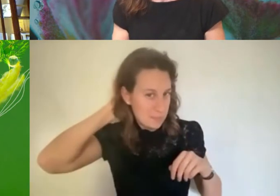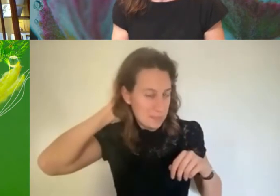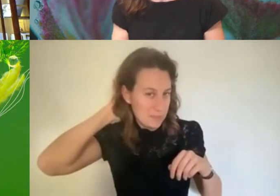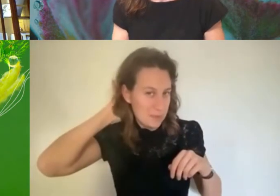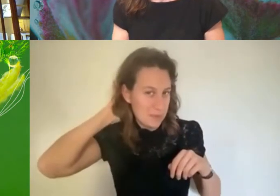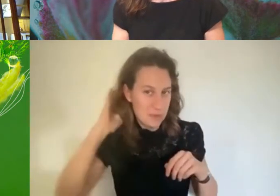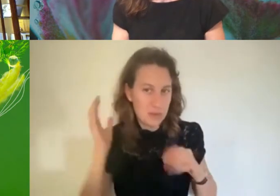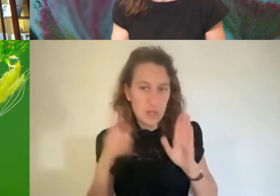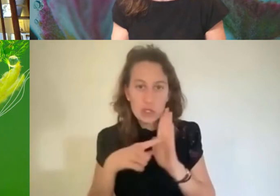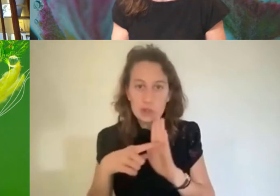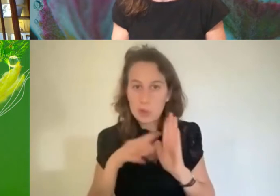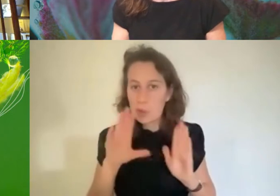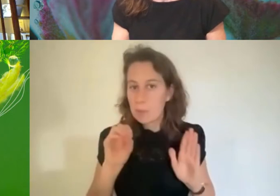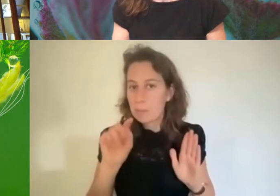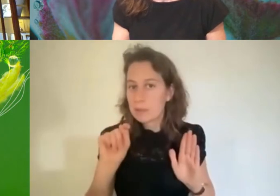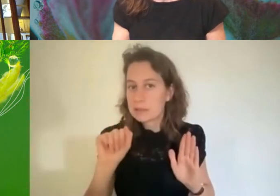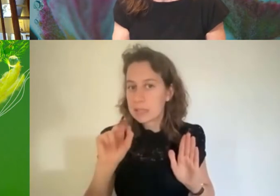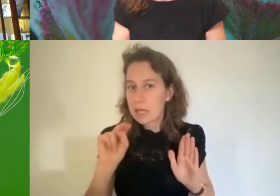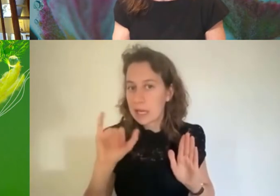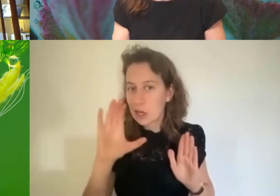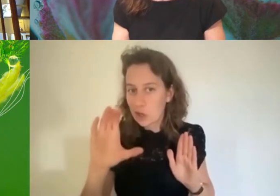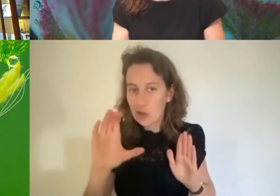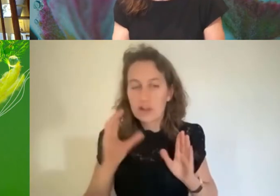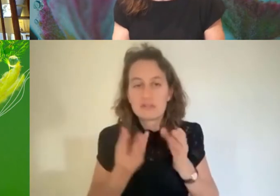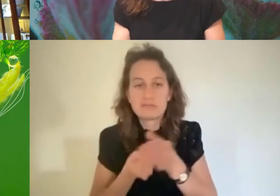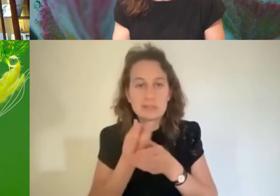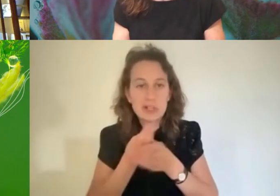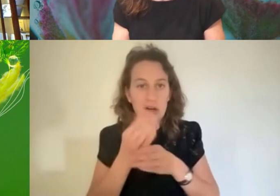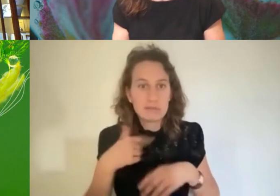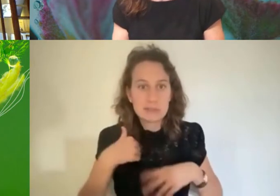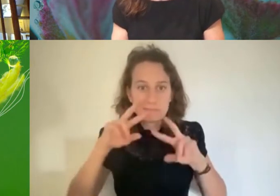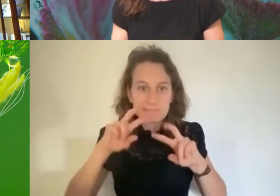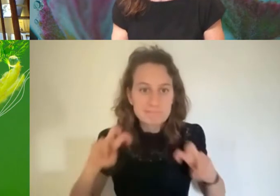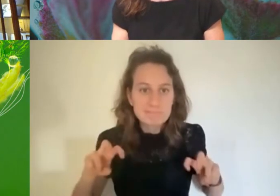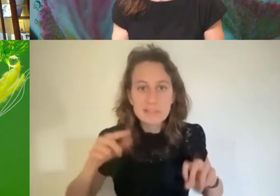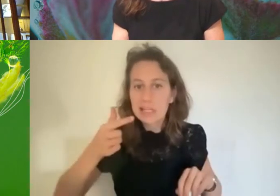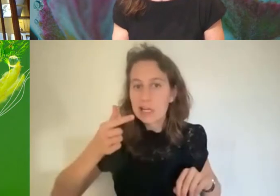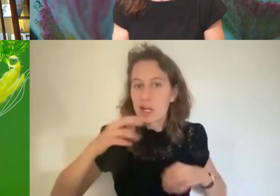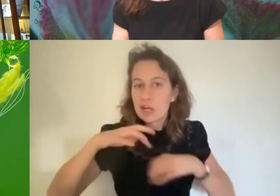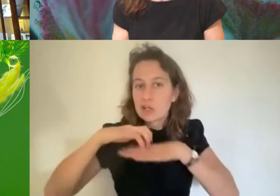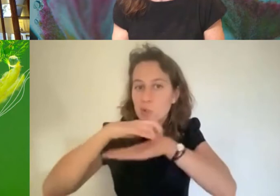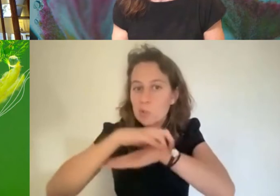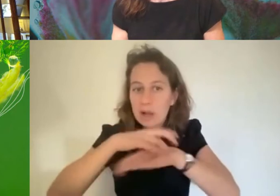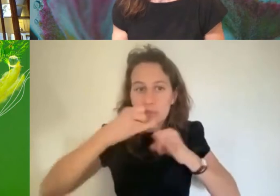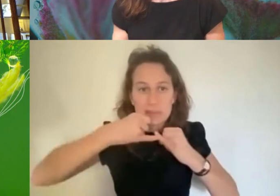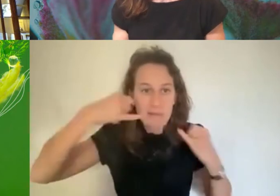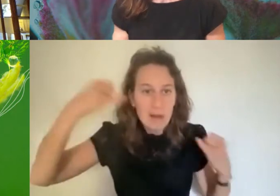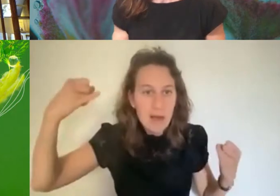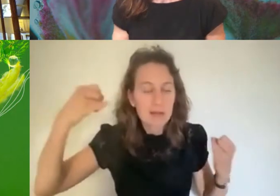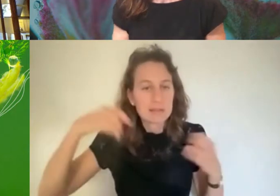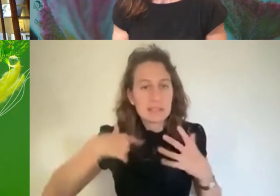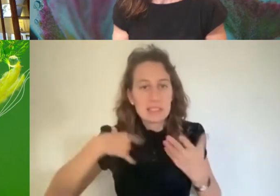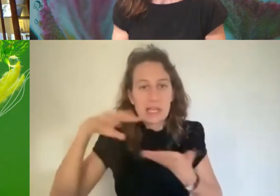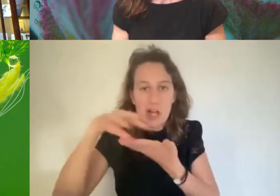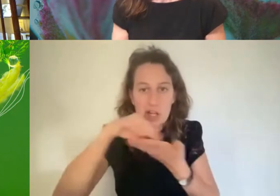Missouri Botanical Garden and to explore grapes and the grapevine with Dr. Allison Miller, and you know, learn about